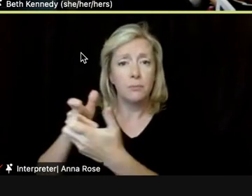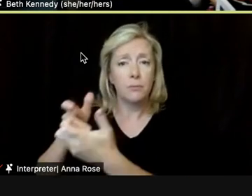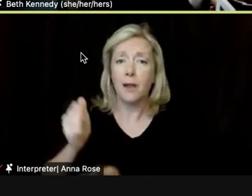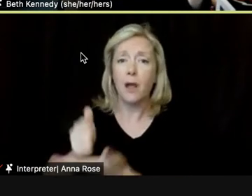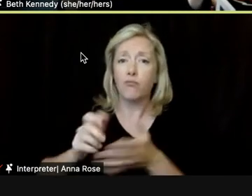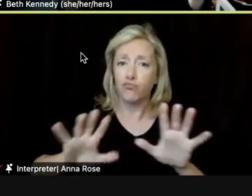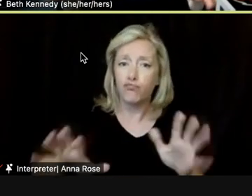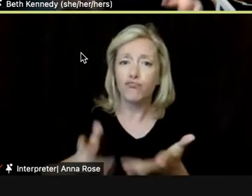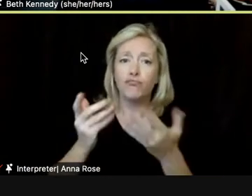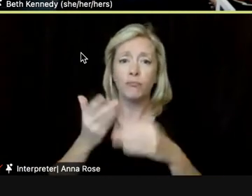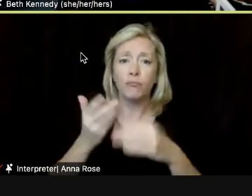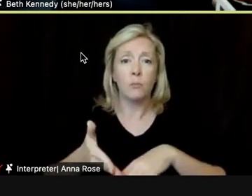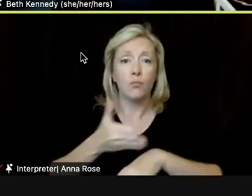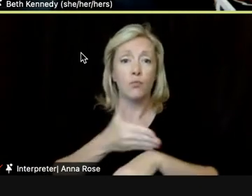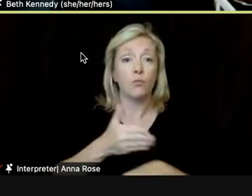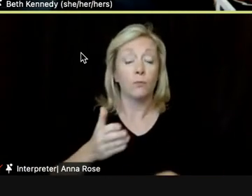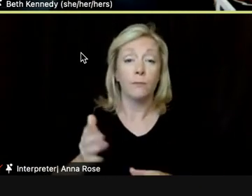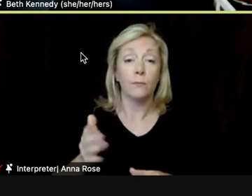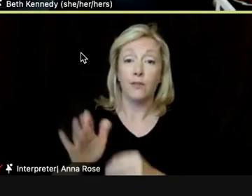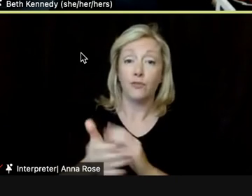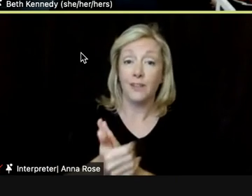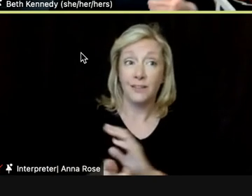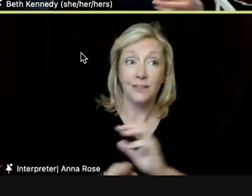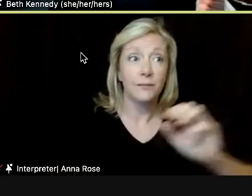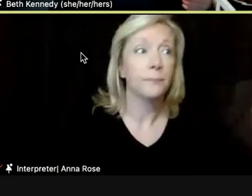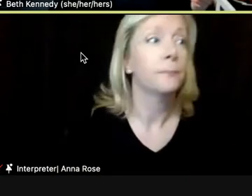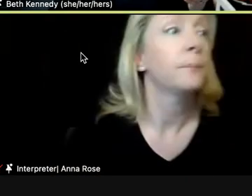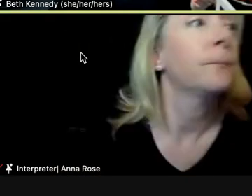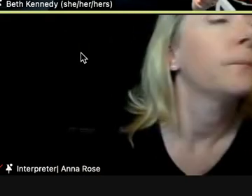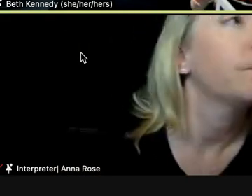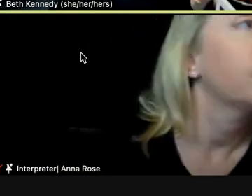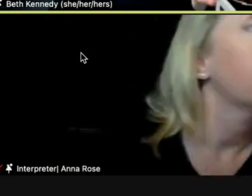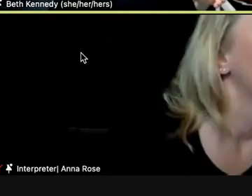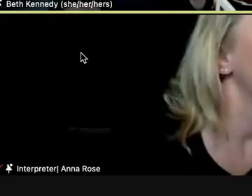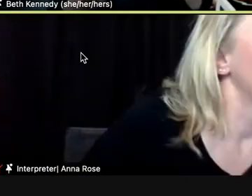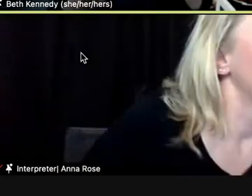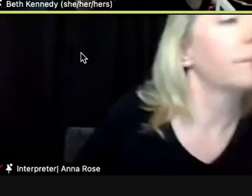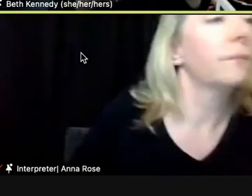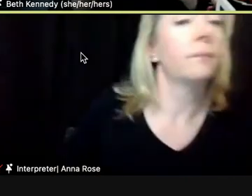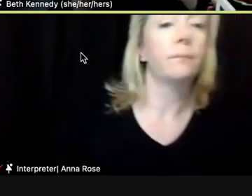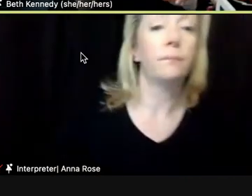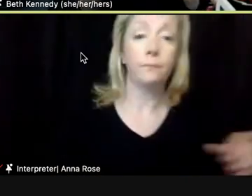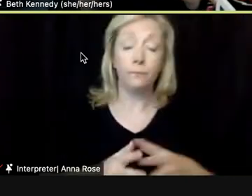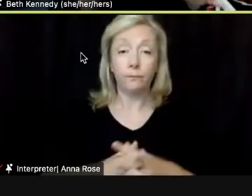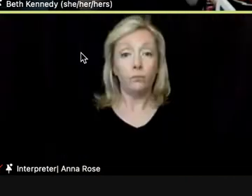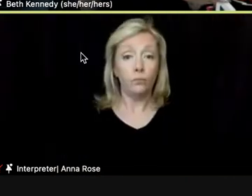build and become better. An intervener who's with someone, like